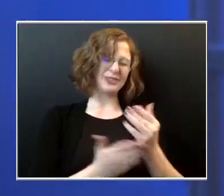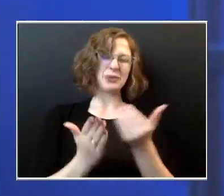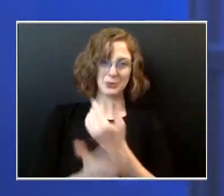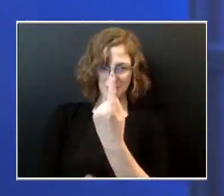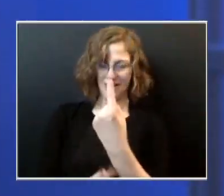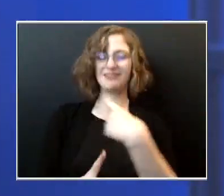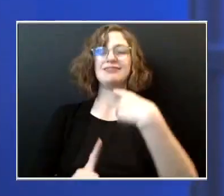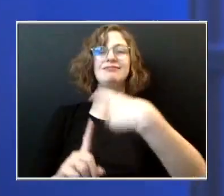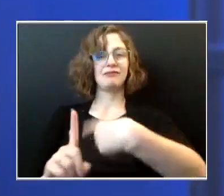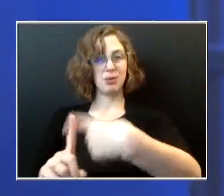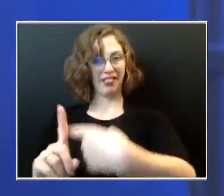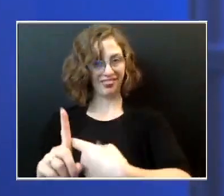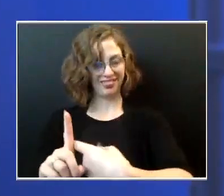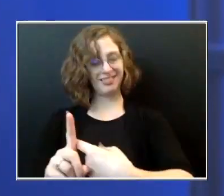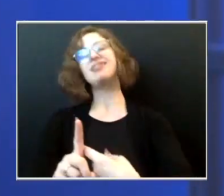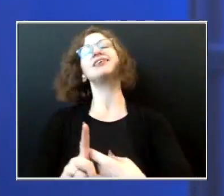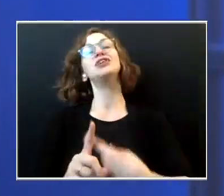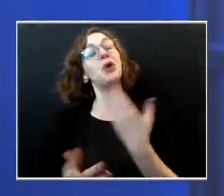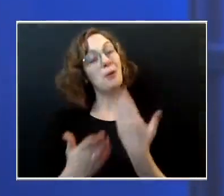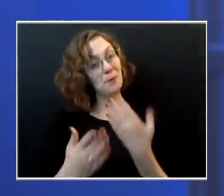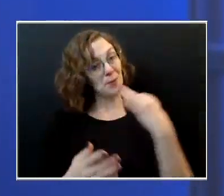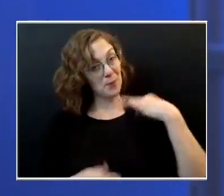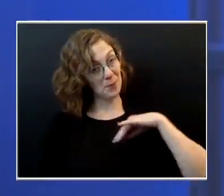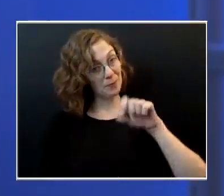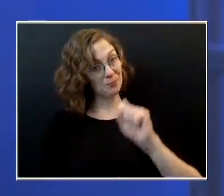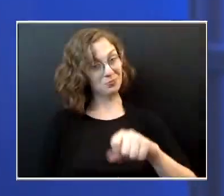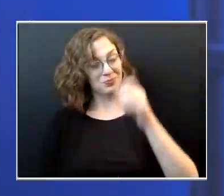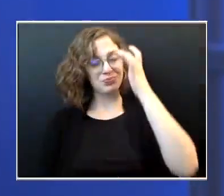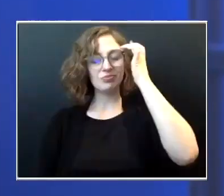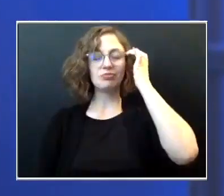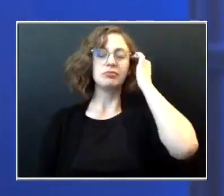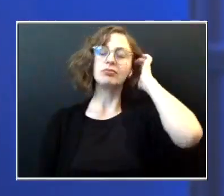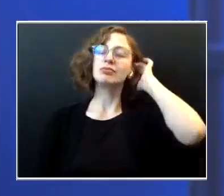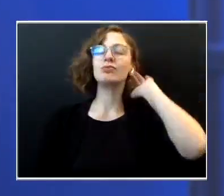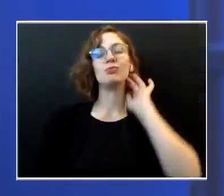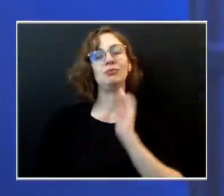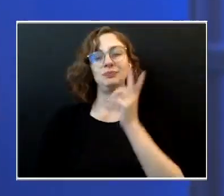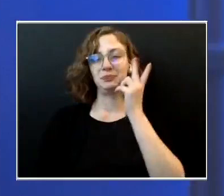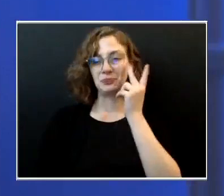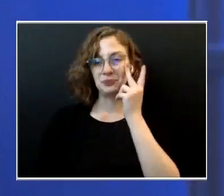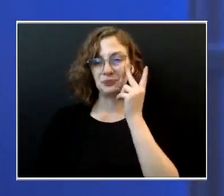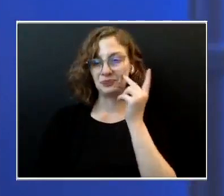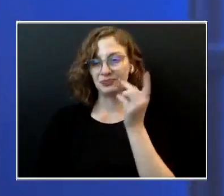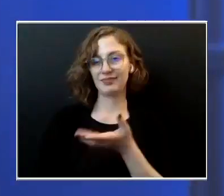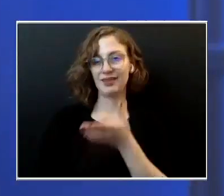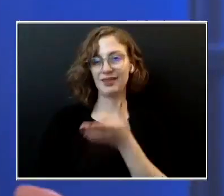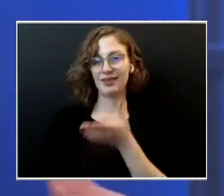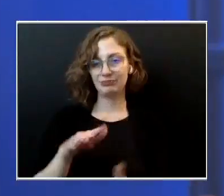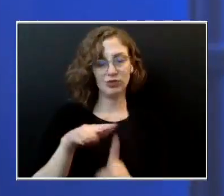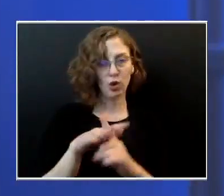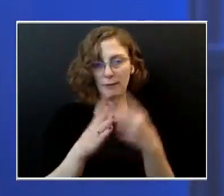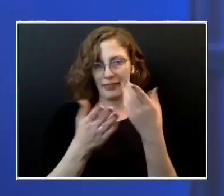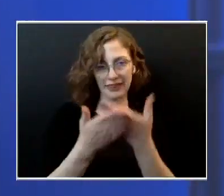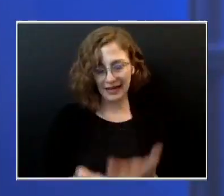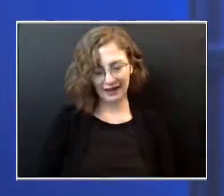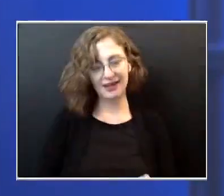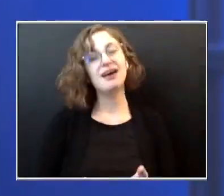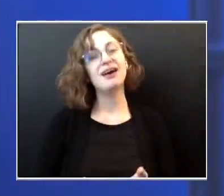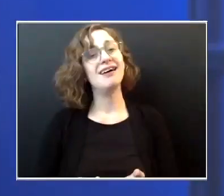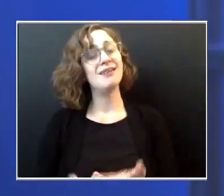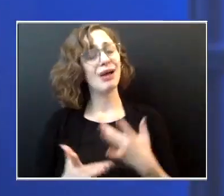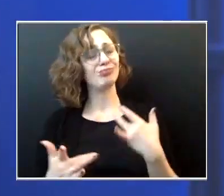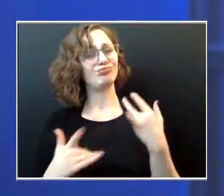be some benefits to it. We'll see. That'll kind of come out in the data. But it's a really exciting time to actually